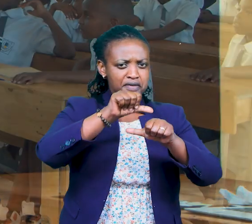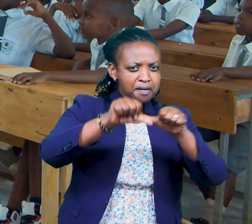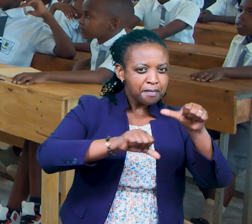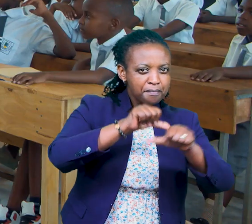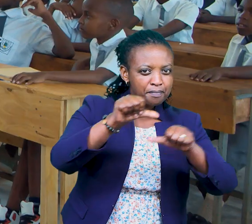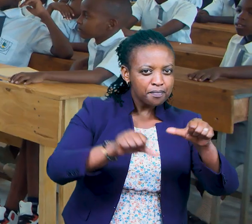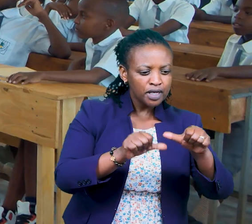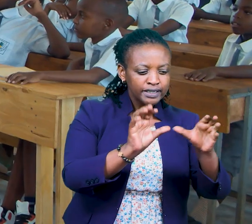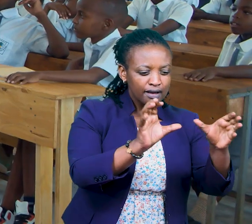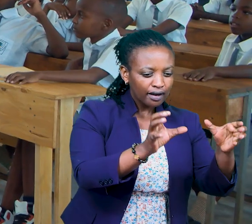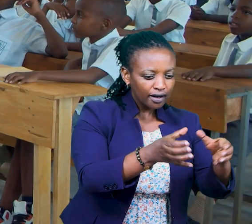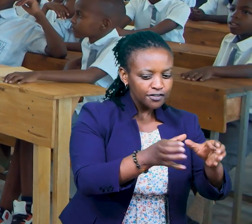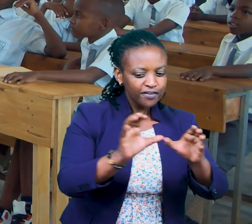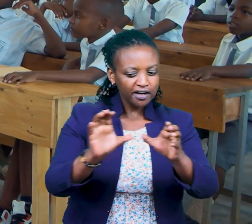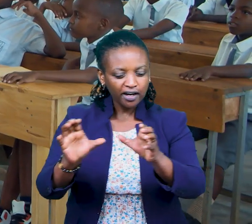is about